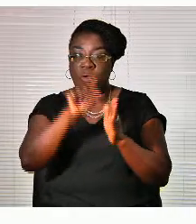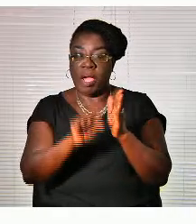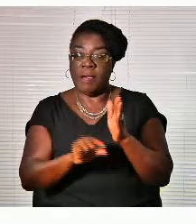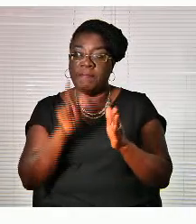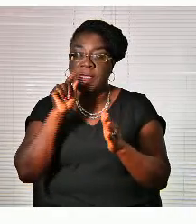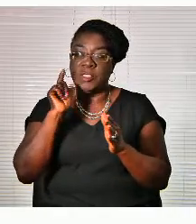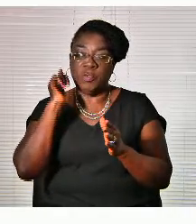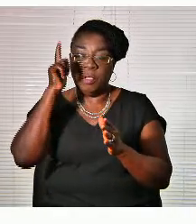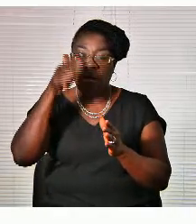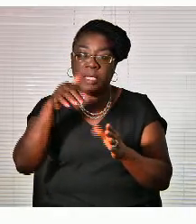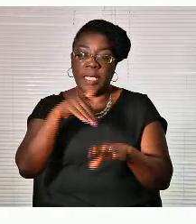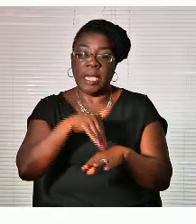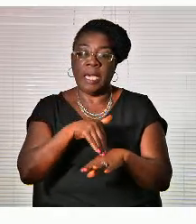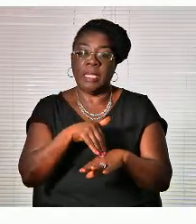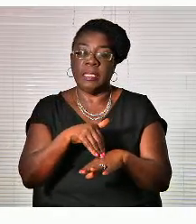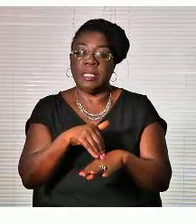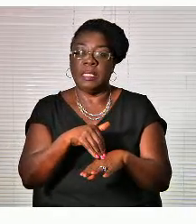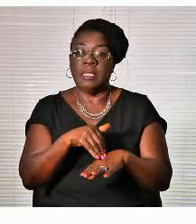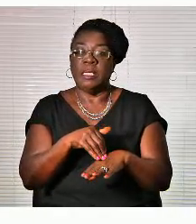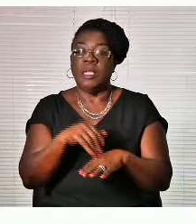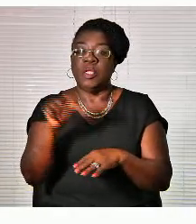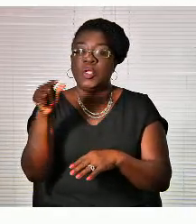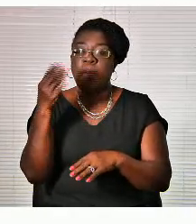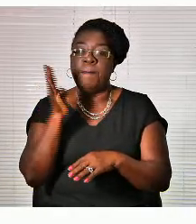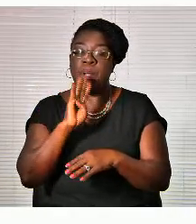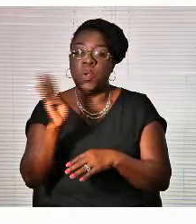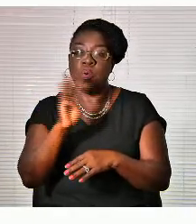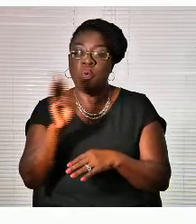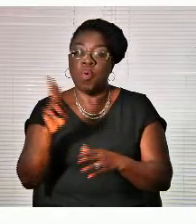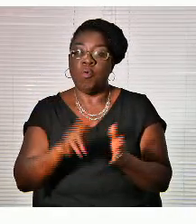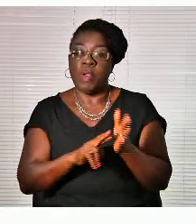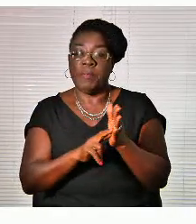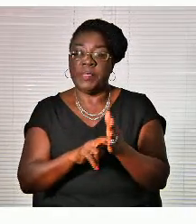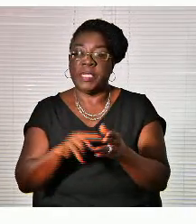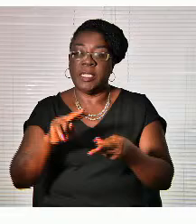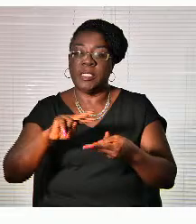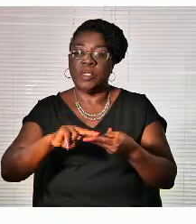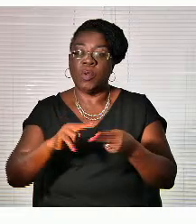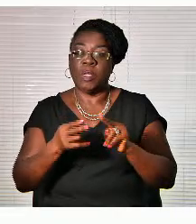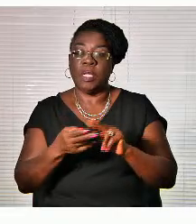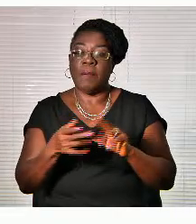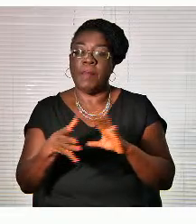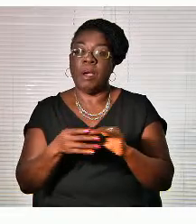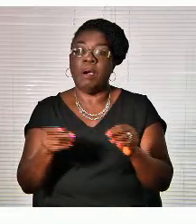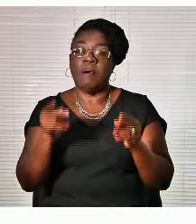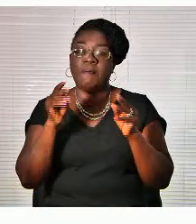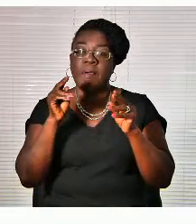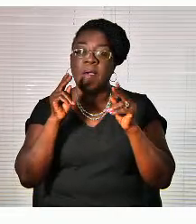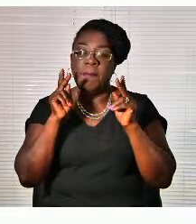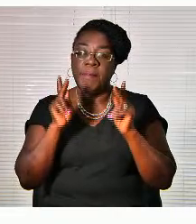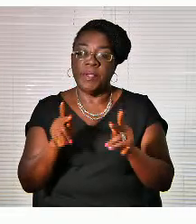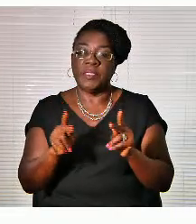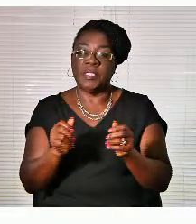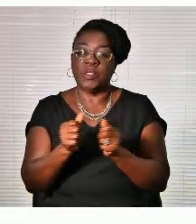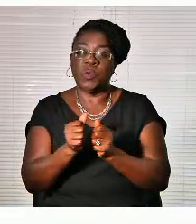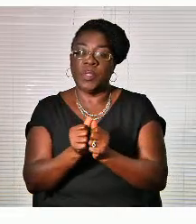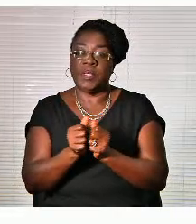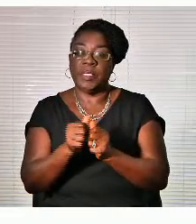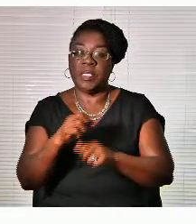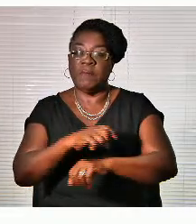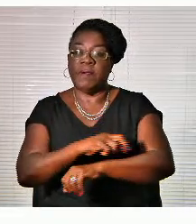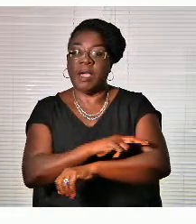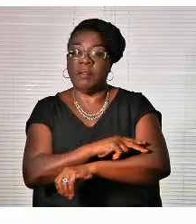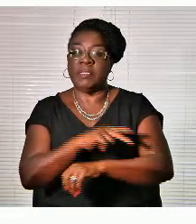at, the blue bars represent the total number of confirmed cases for the